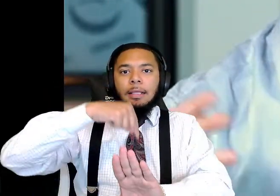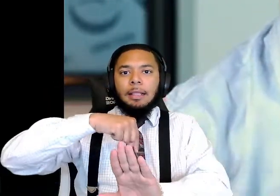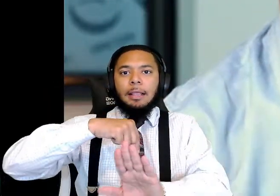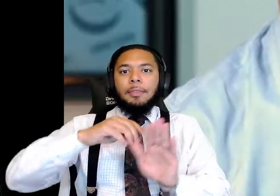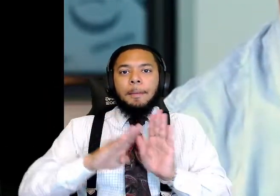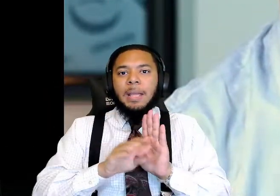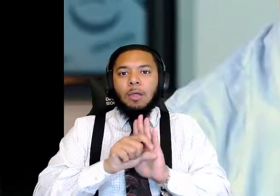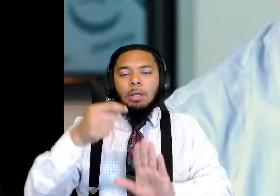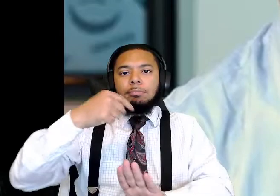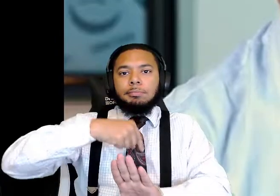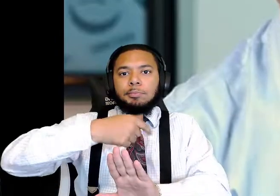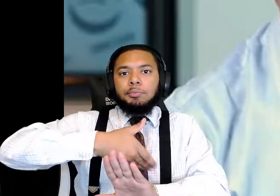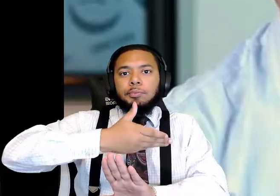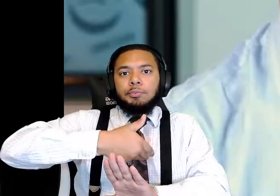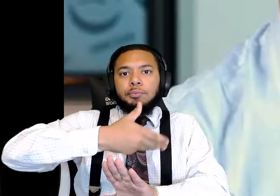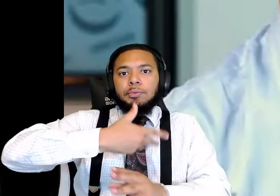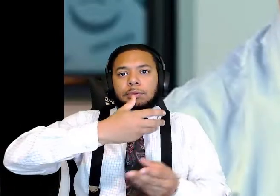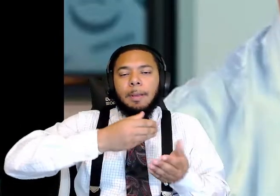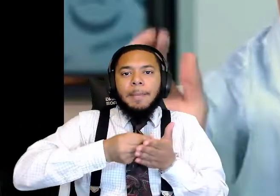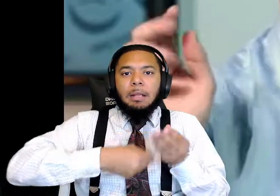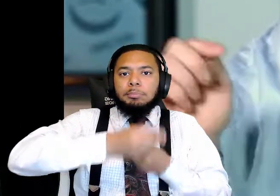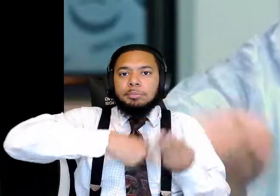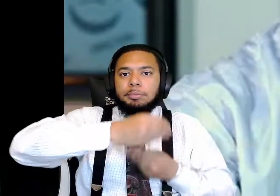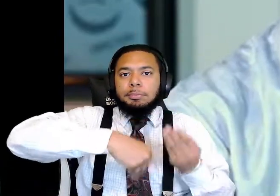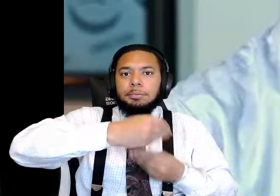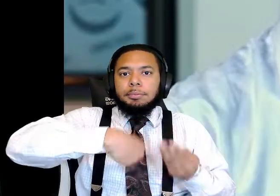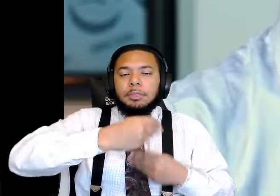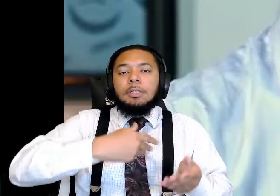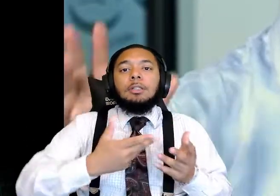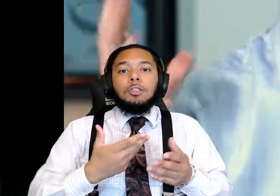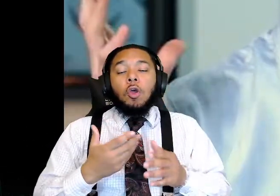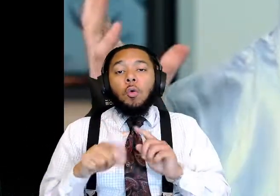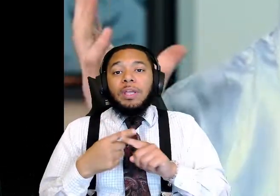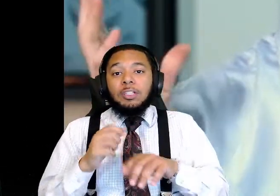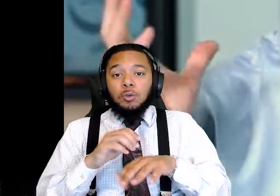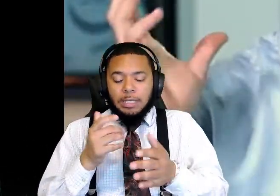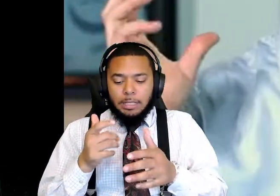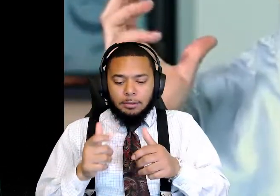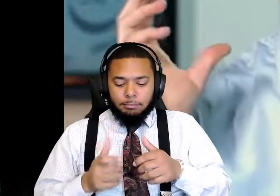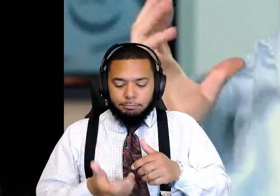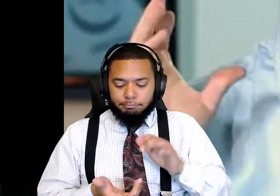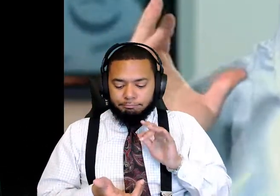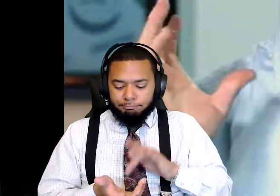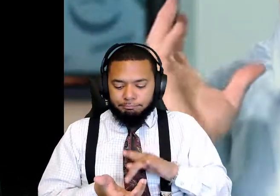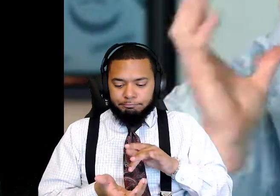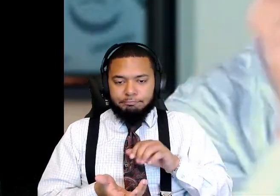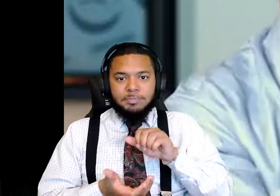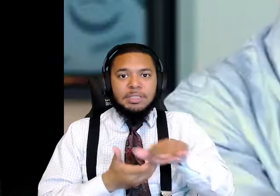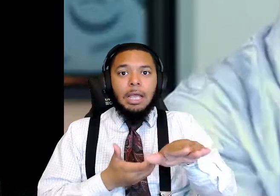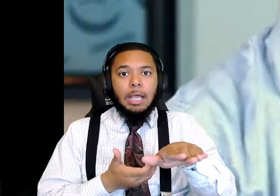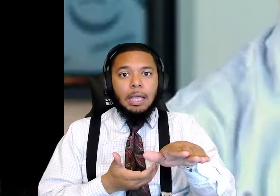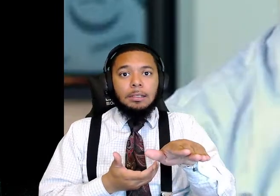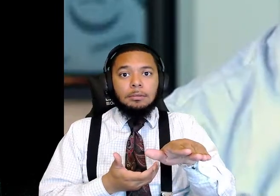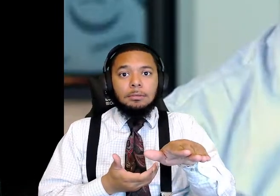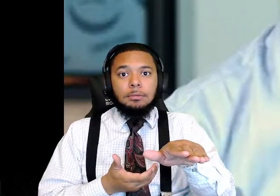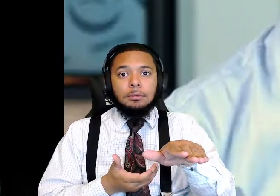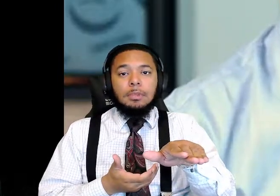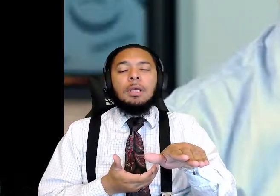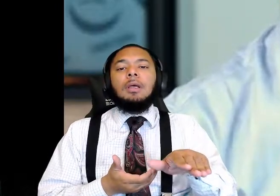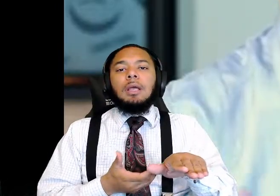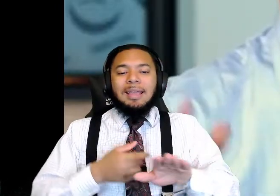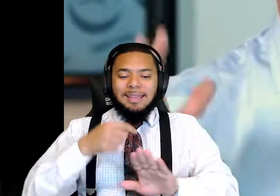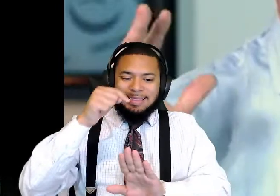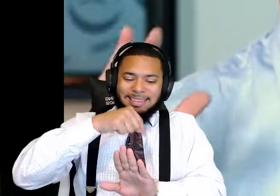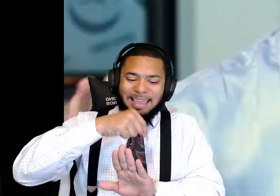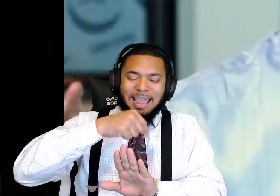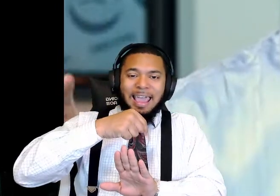So it's a very secure clearinghouse that whenever you click send money, it makes sure that it ends up in the right place.